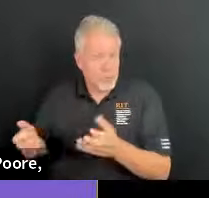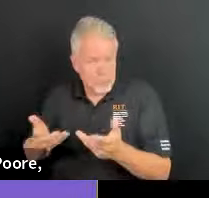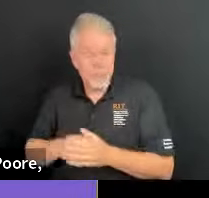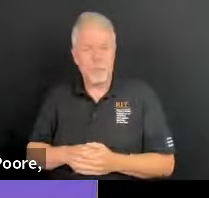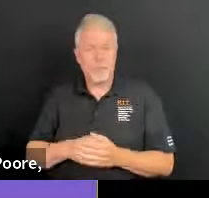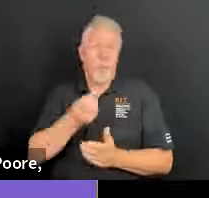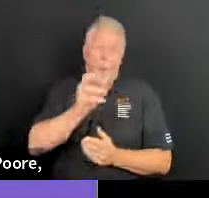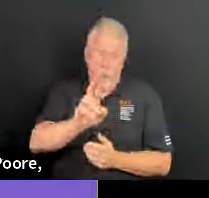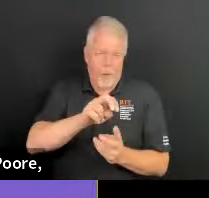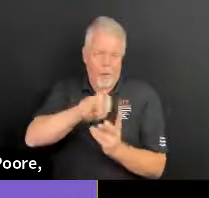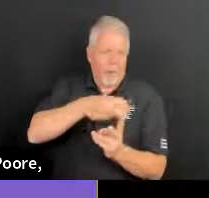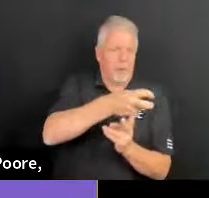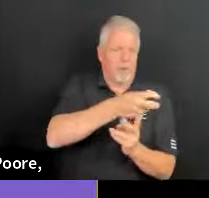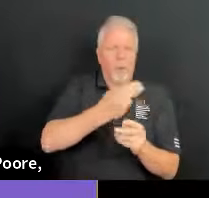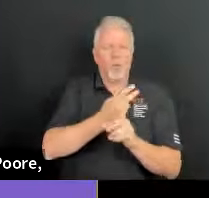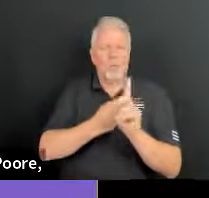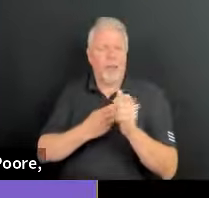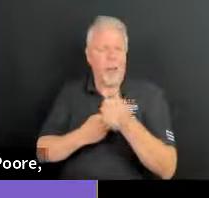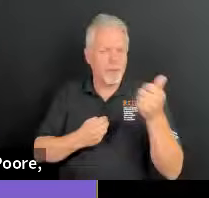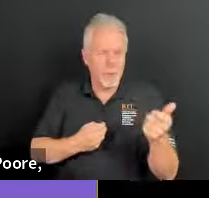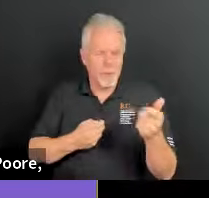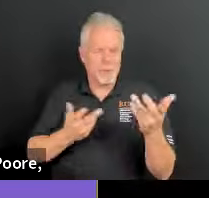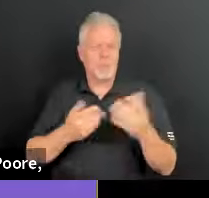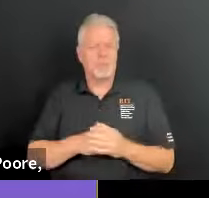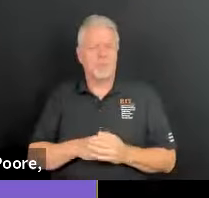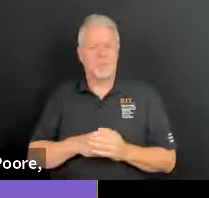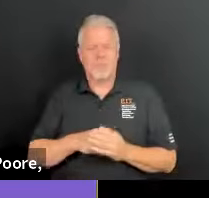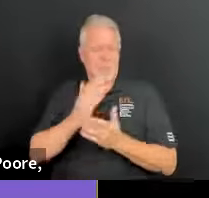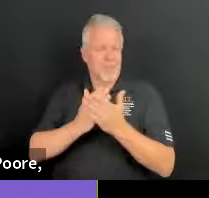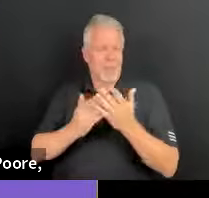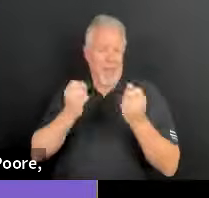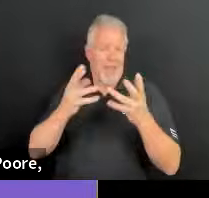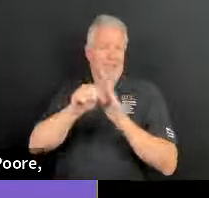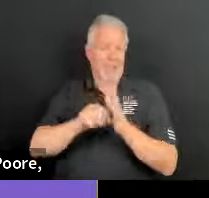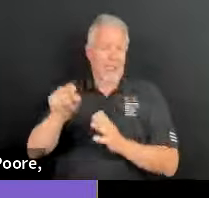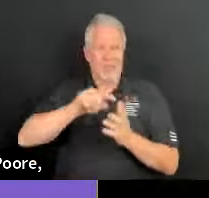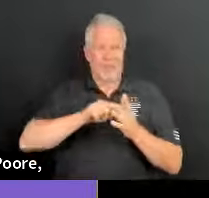giving people the opportunity to learn and make better decisions has been working.